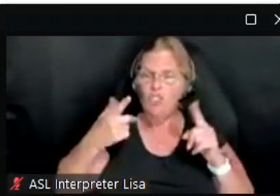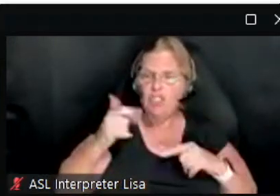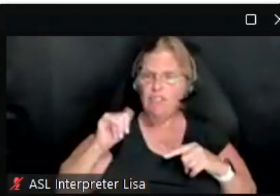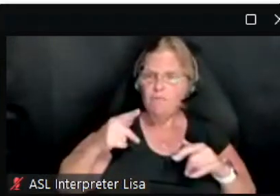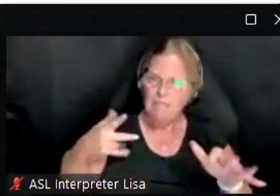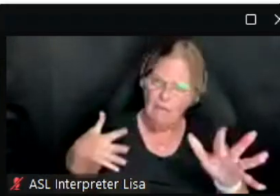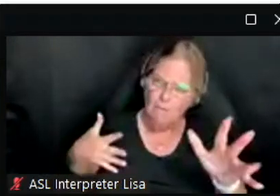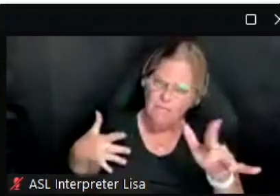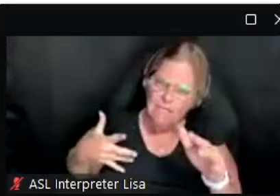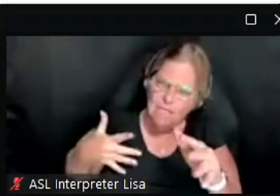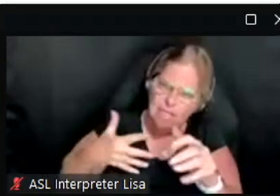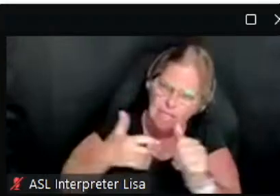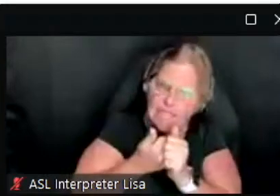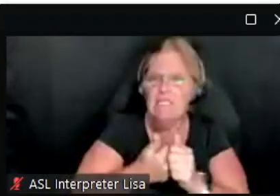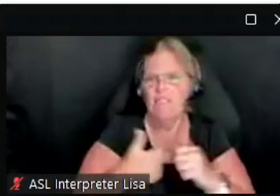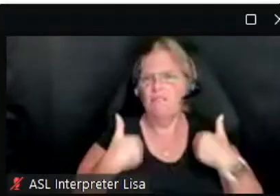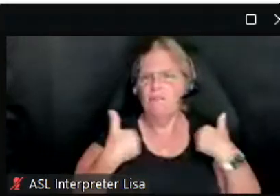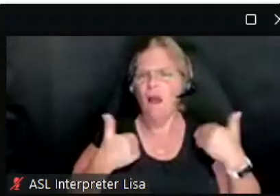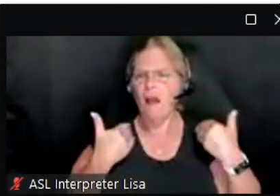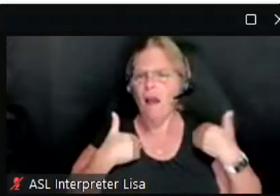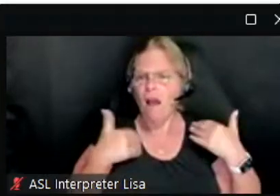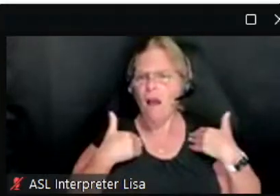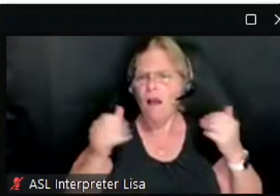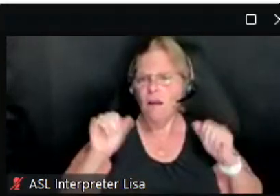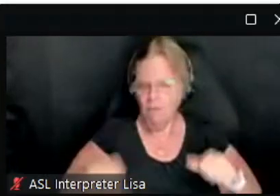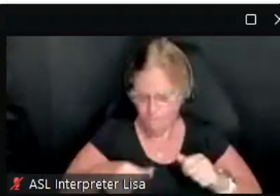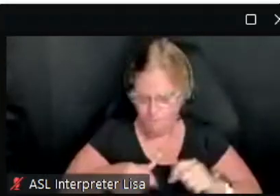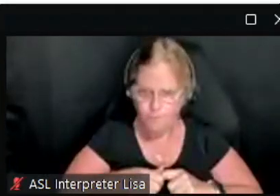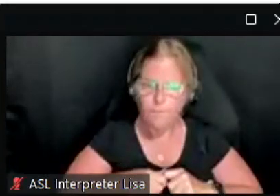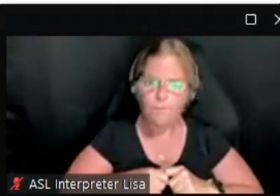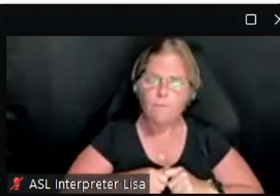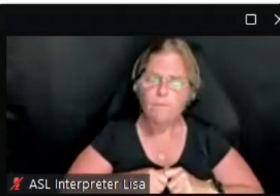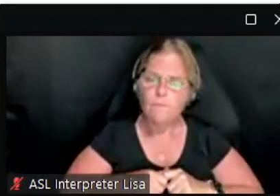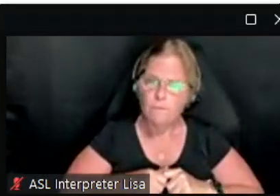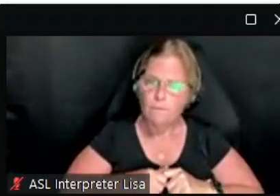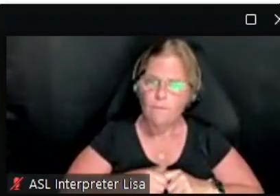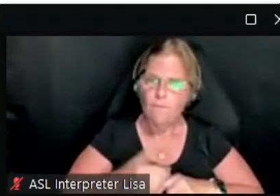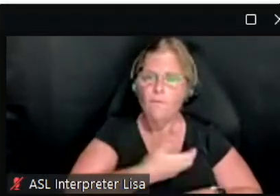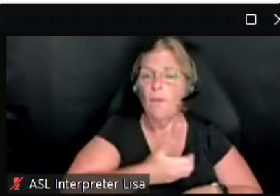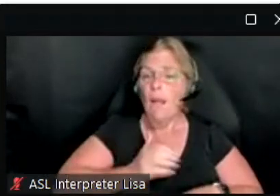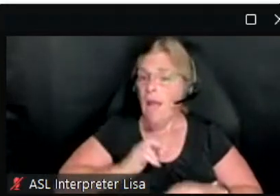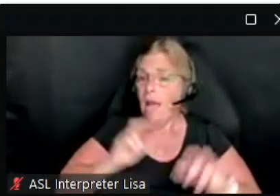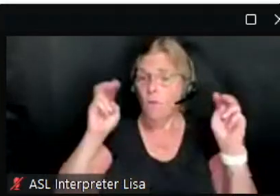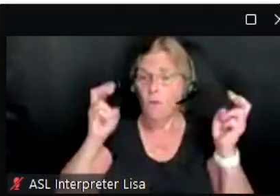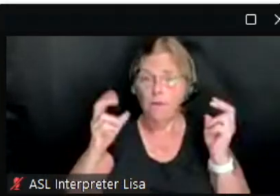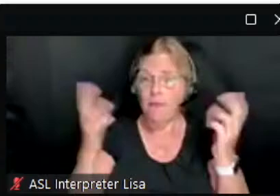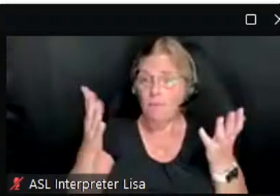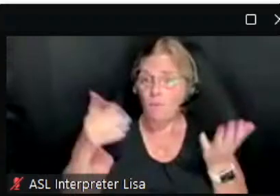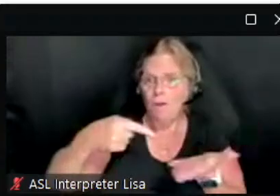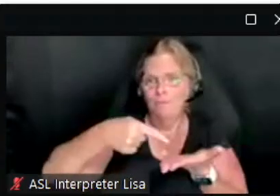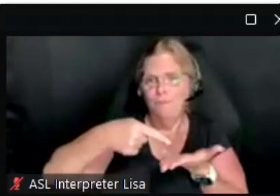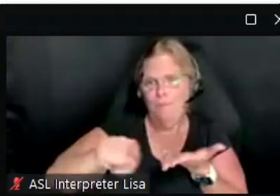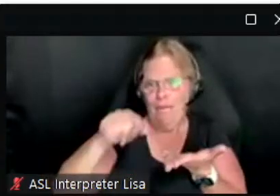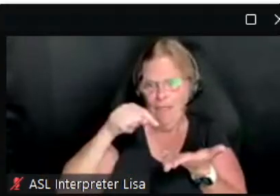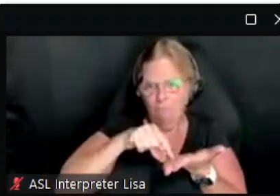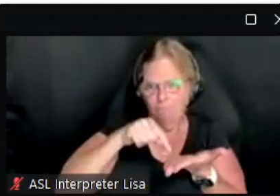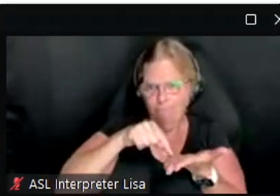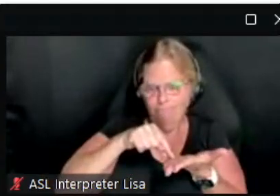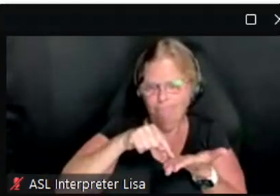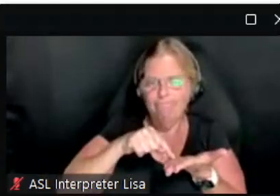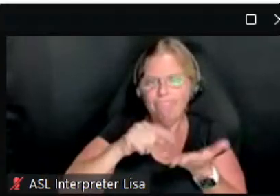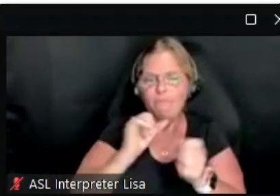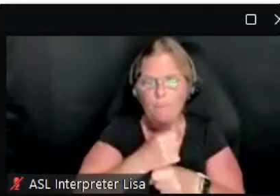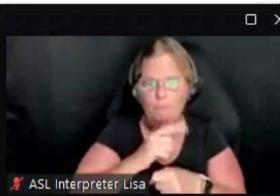youngest years. So we also talked about that in our group. And our theme was pay, really making sure that we